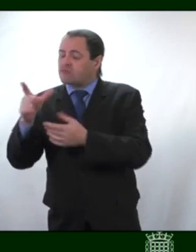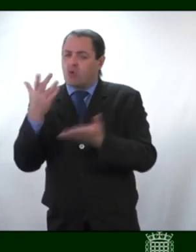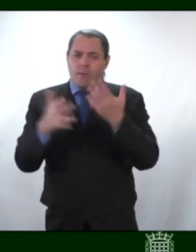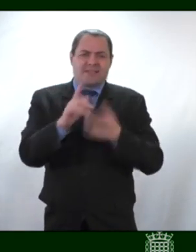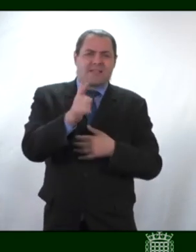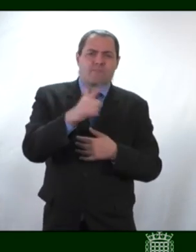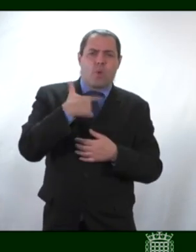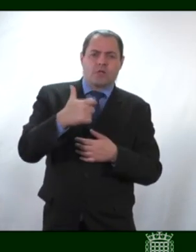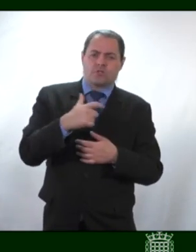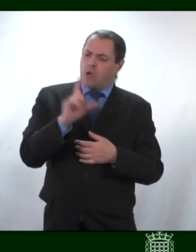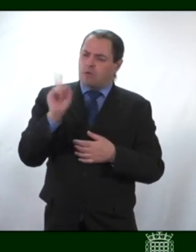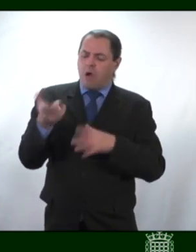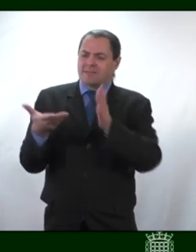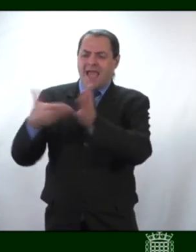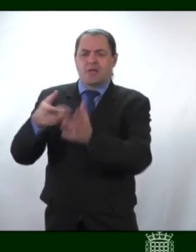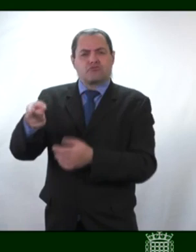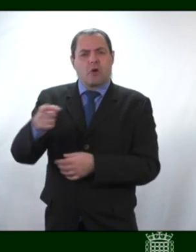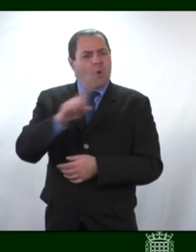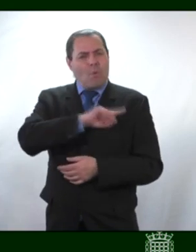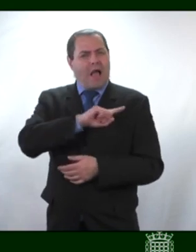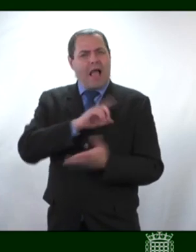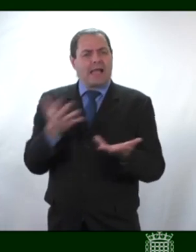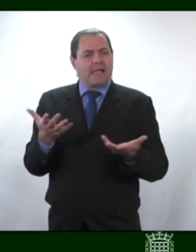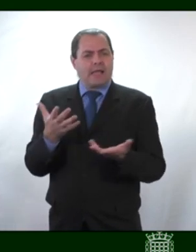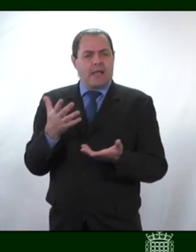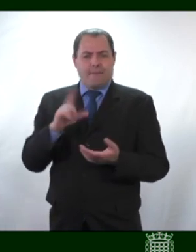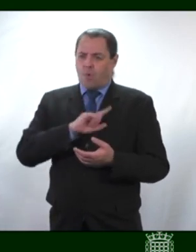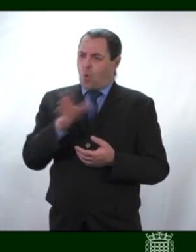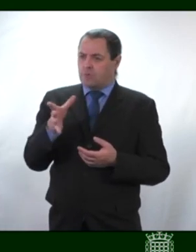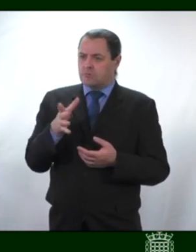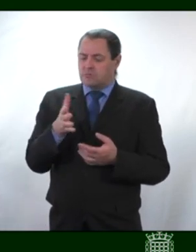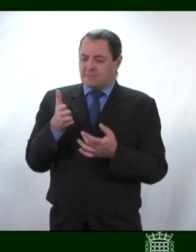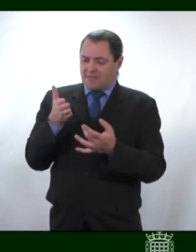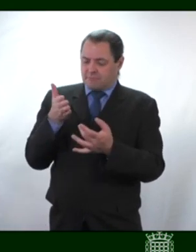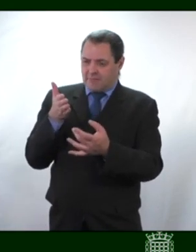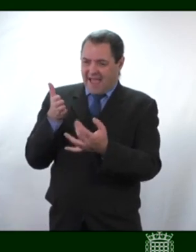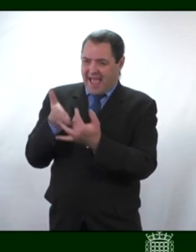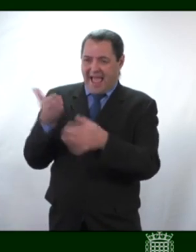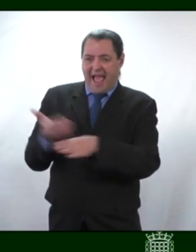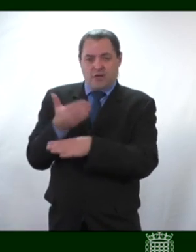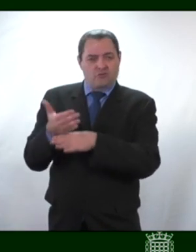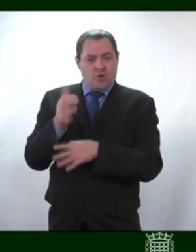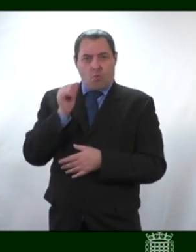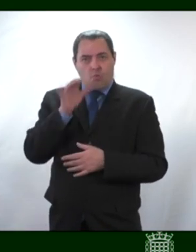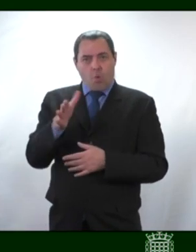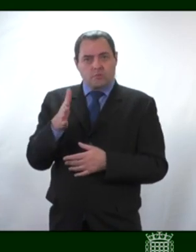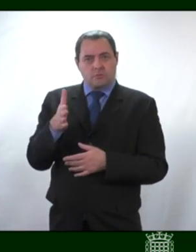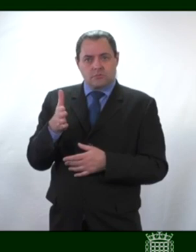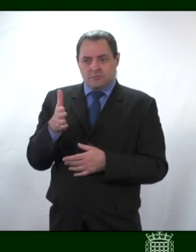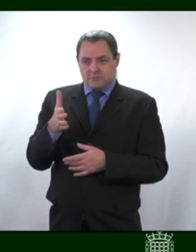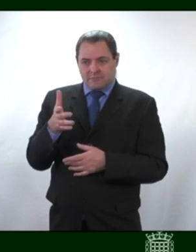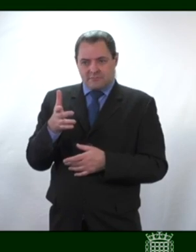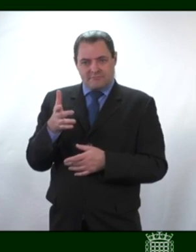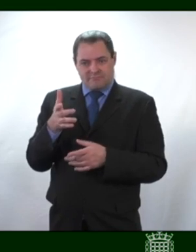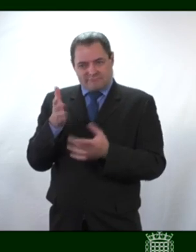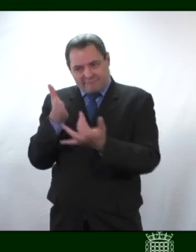or Lancashire, because then those local leaders that are refusing to take the action necessary to lock down the virus will be given greater financial rewards than those leaders